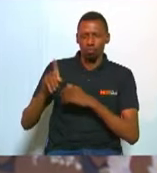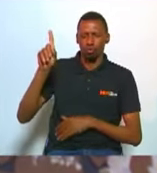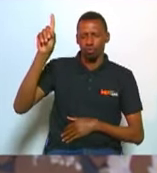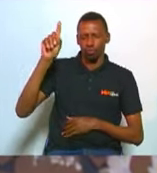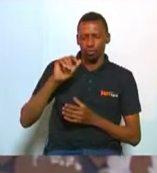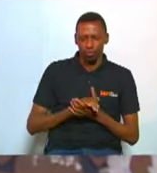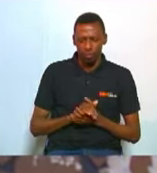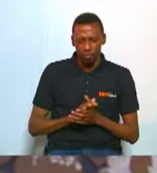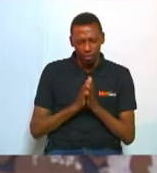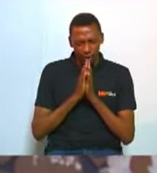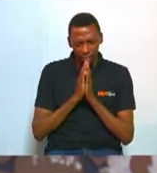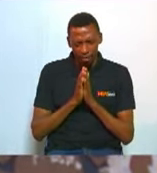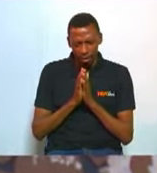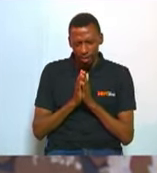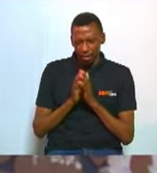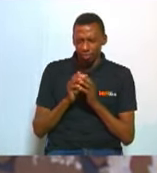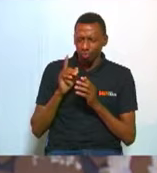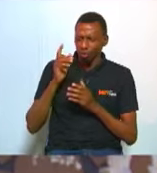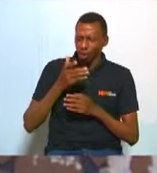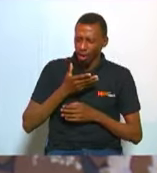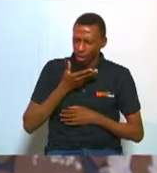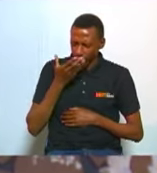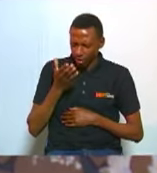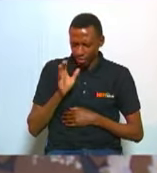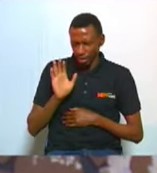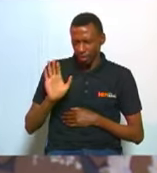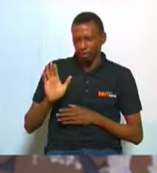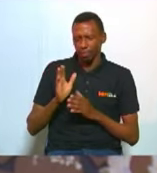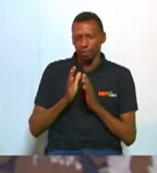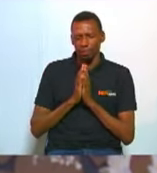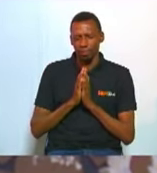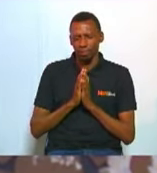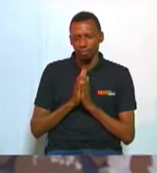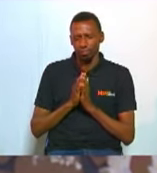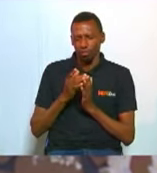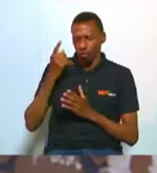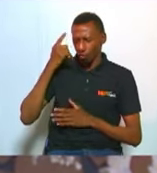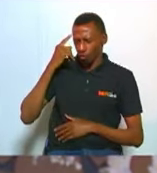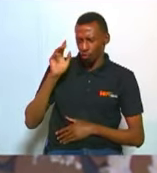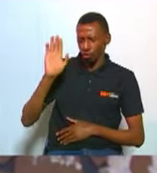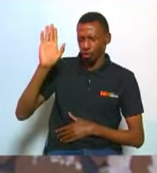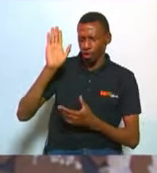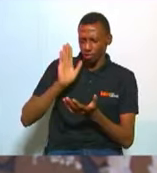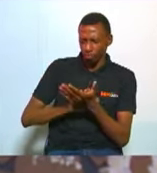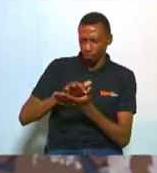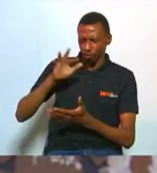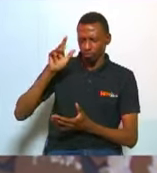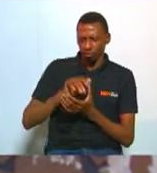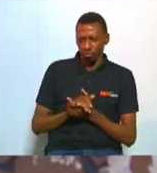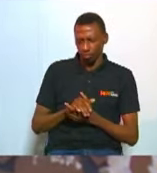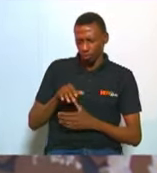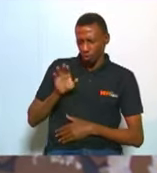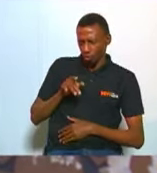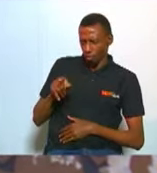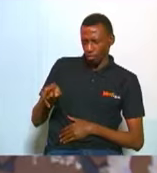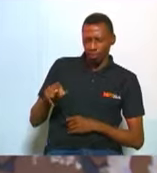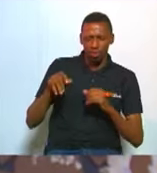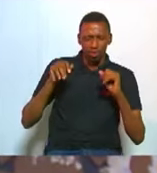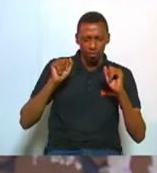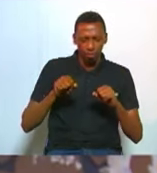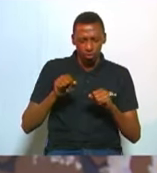her the desire of her heart, that for your glory, Lord, that she would be able to have